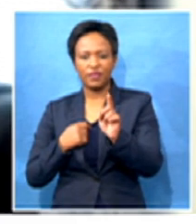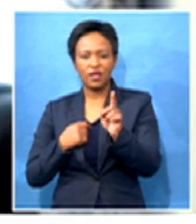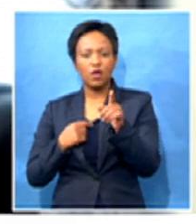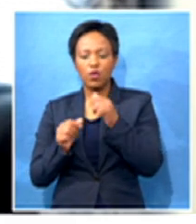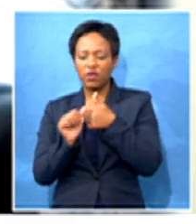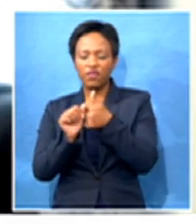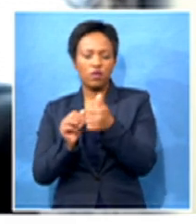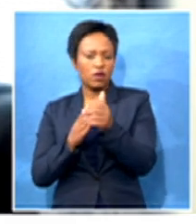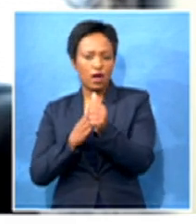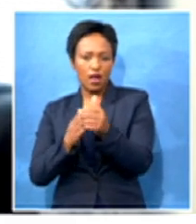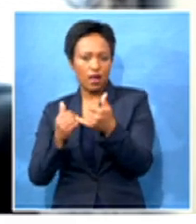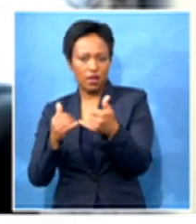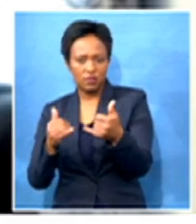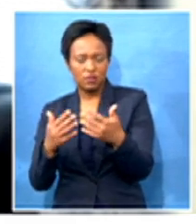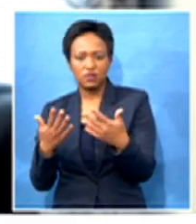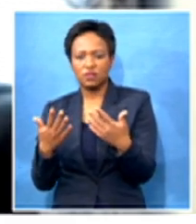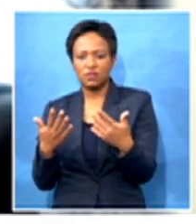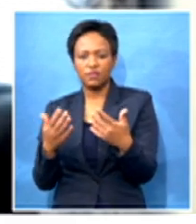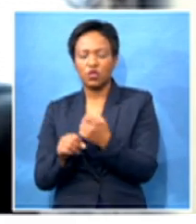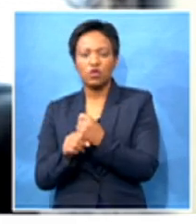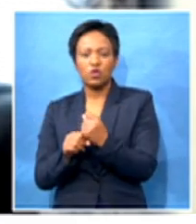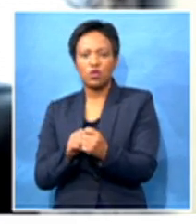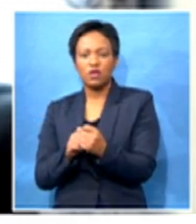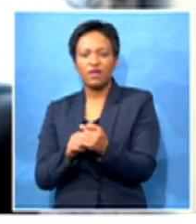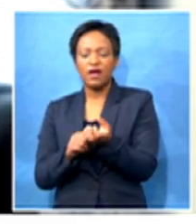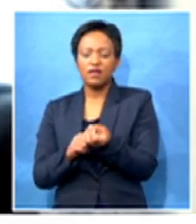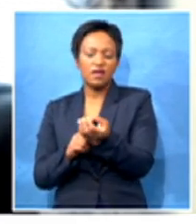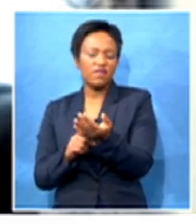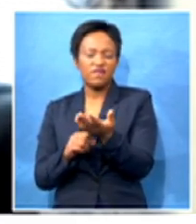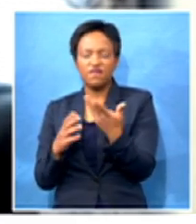guidelines, you don't give to one